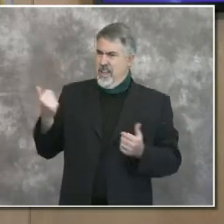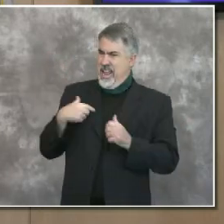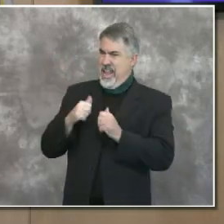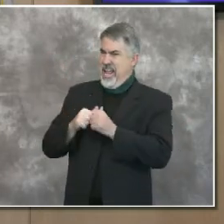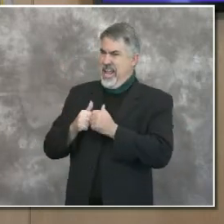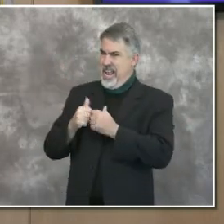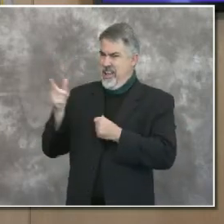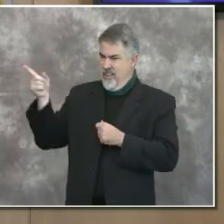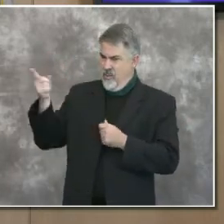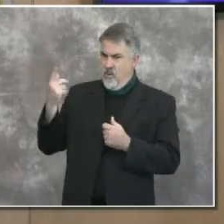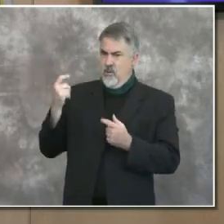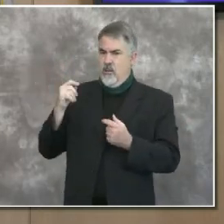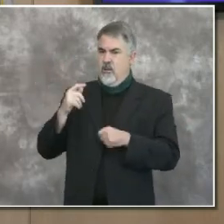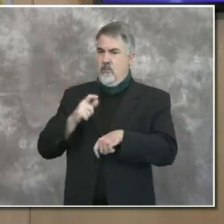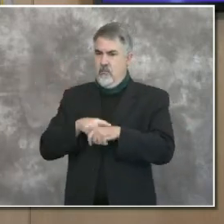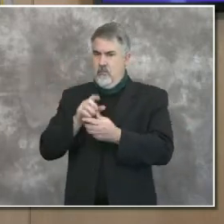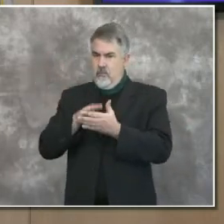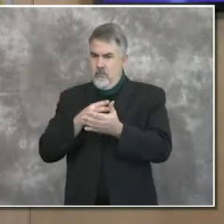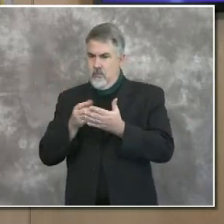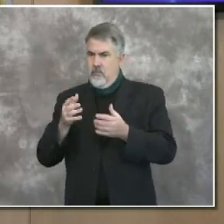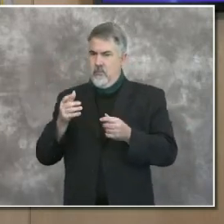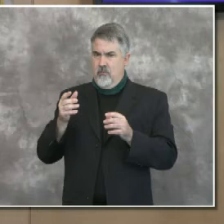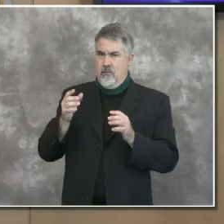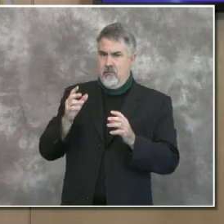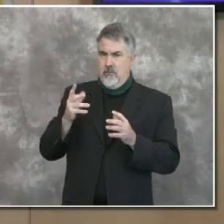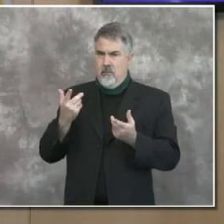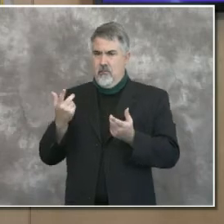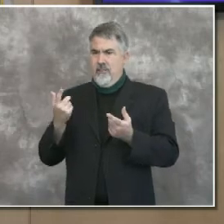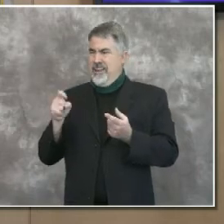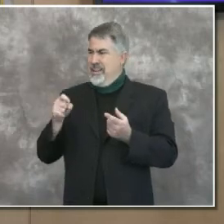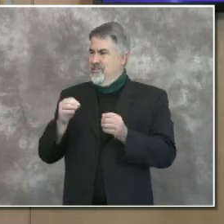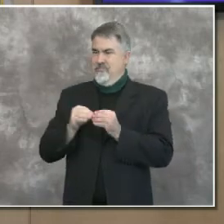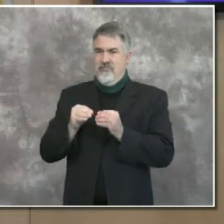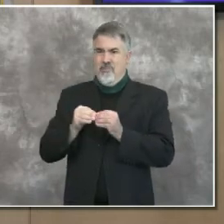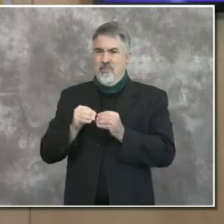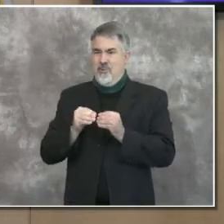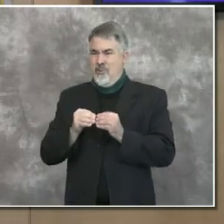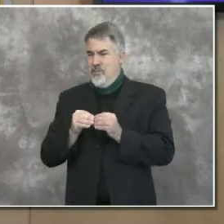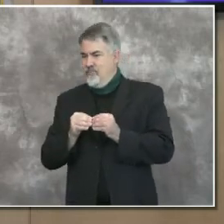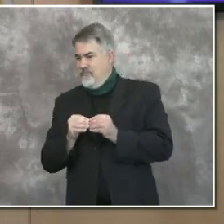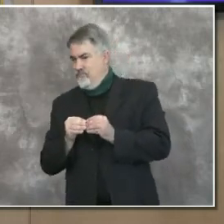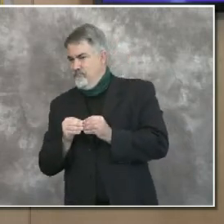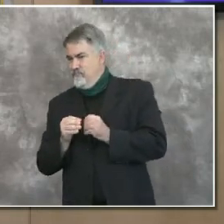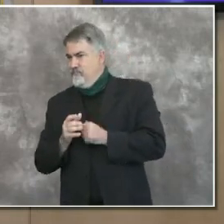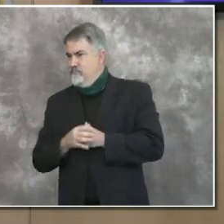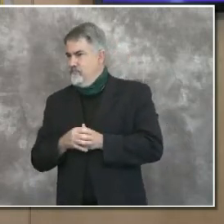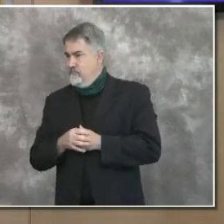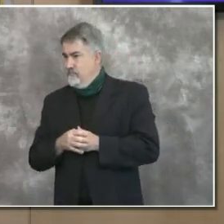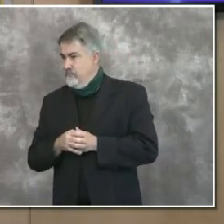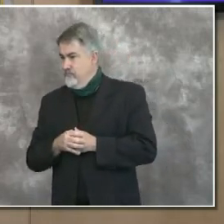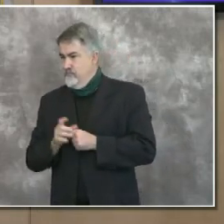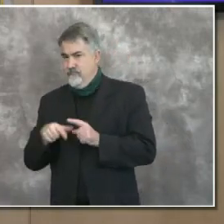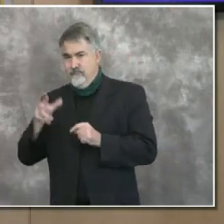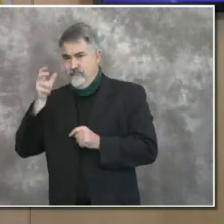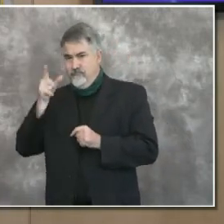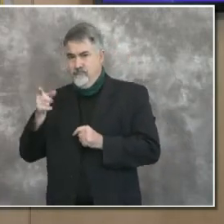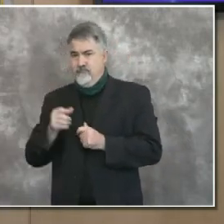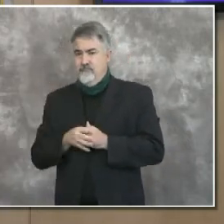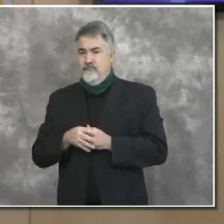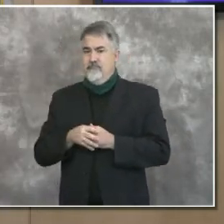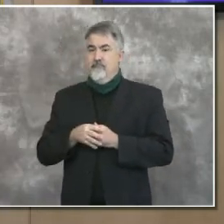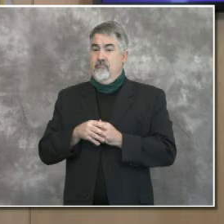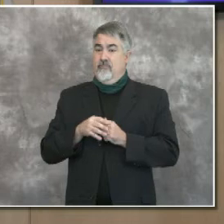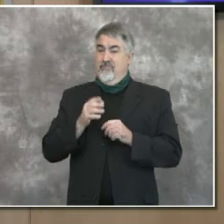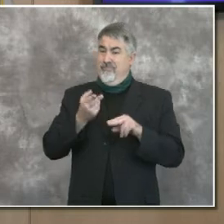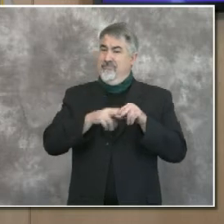anticipate getting more people at those sites? How many people can each site handle? And